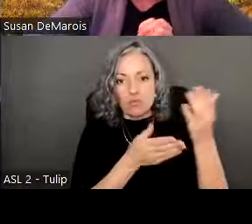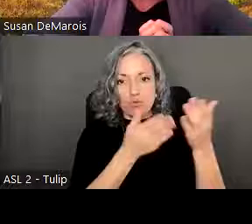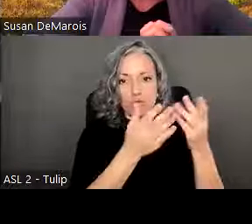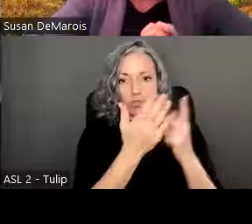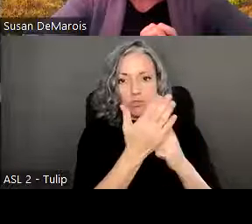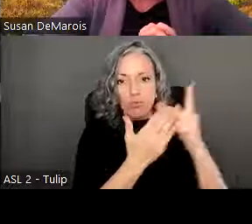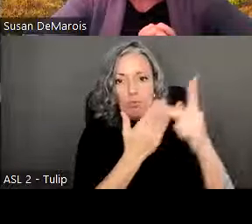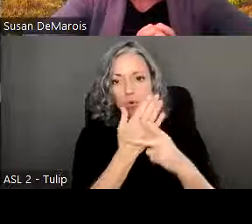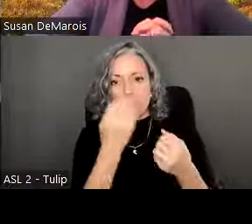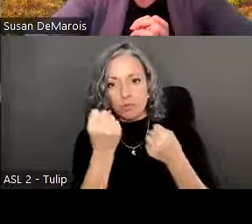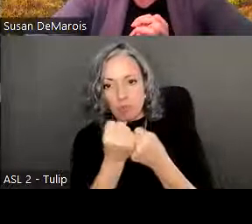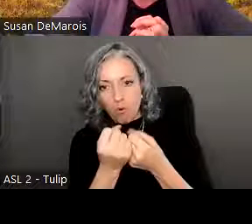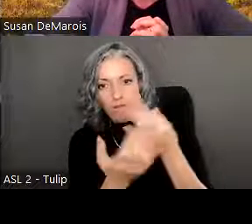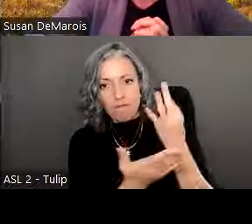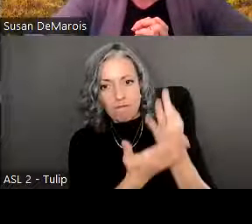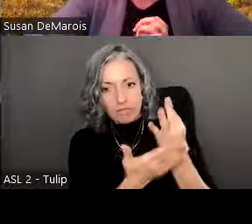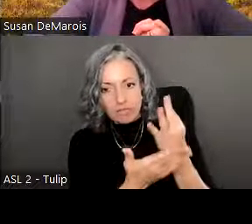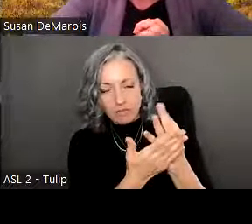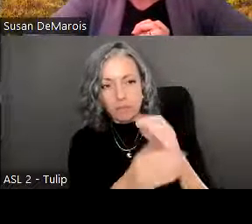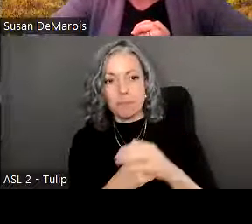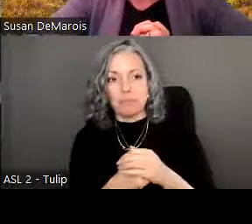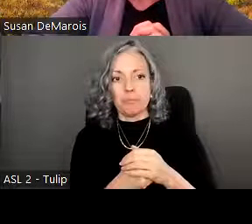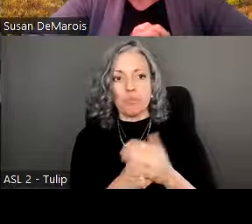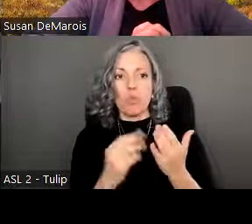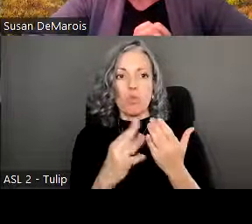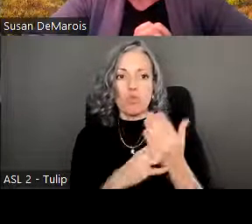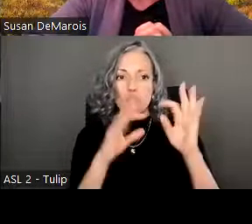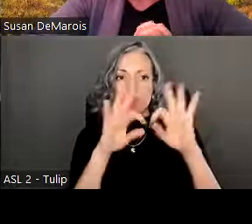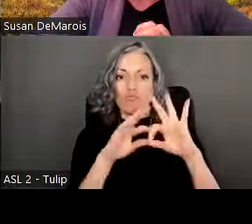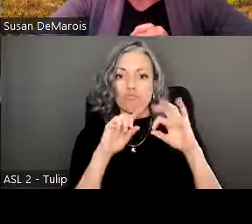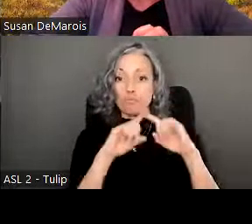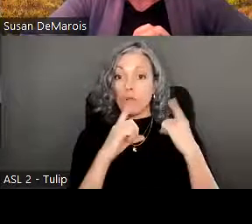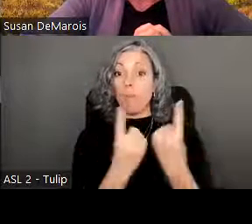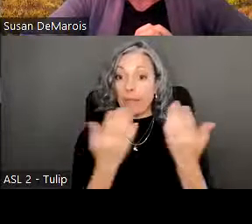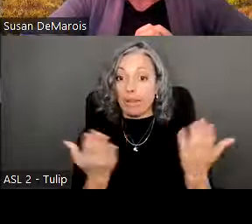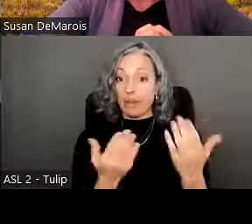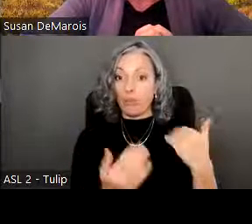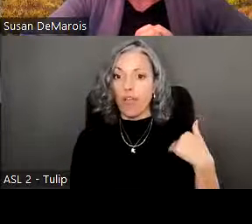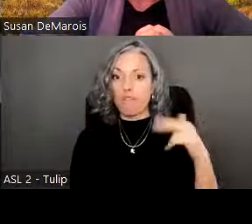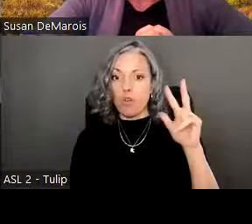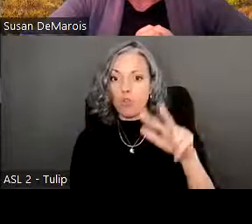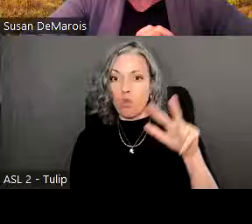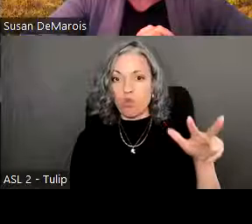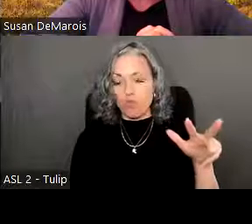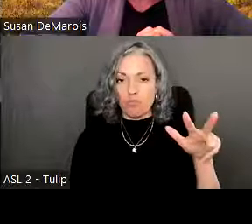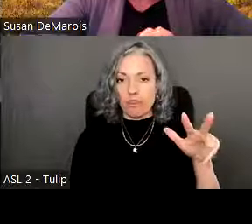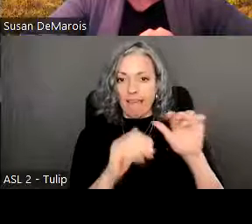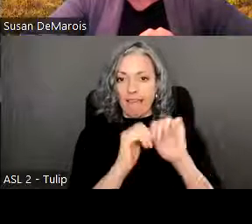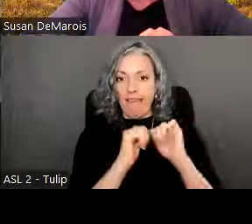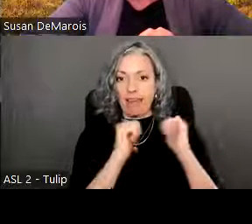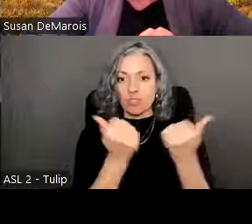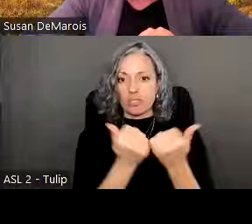and support and funding through our department. We have the 33 area agencies on